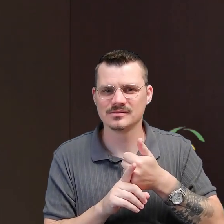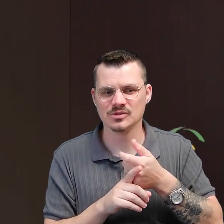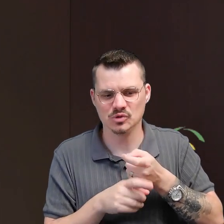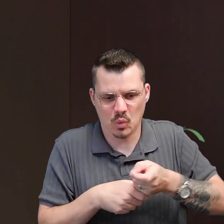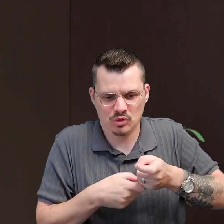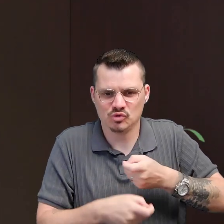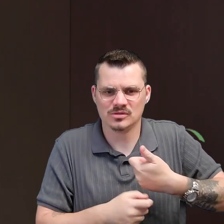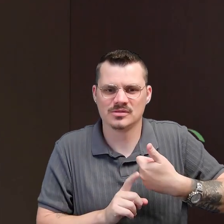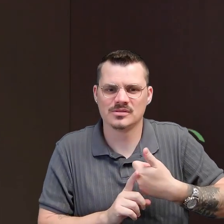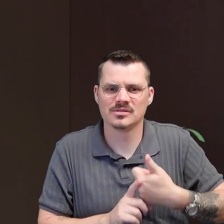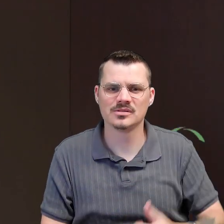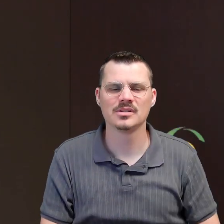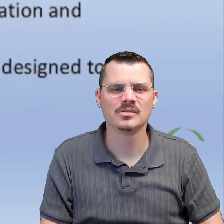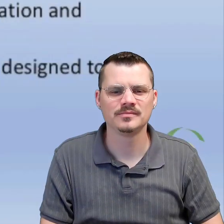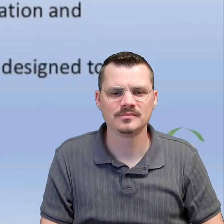tortures people.